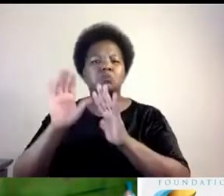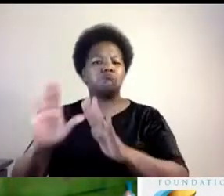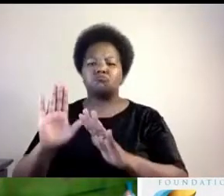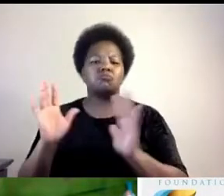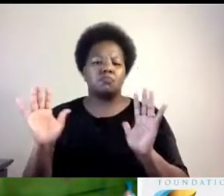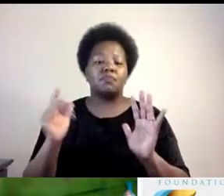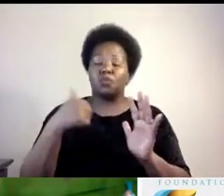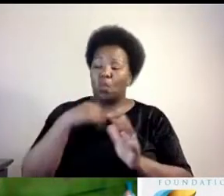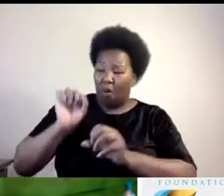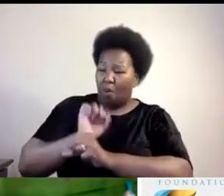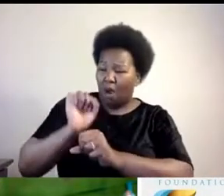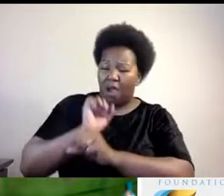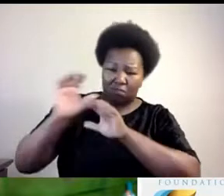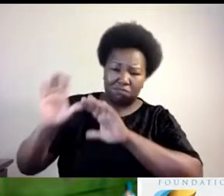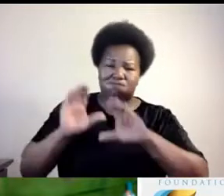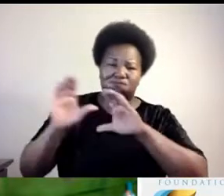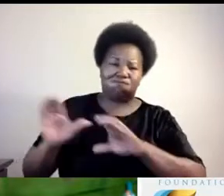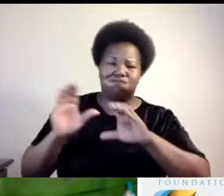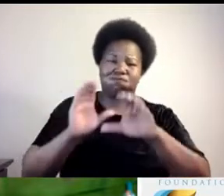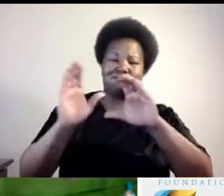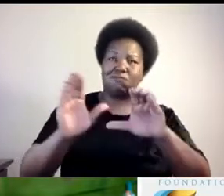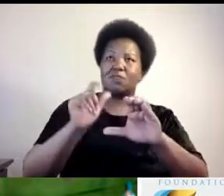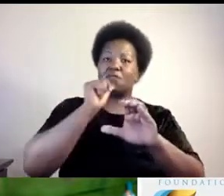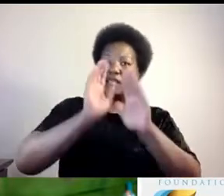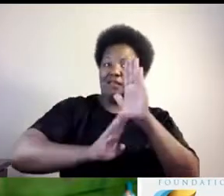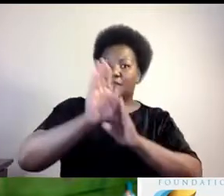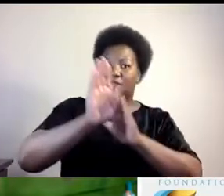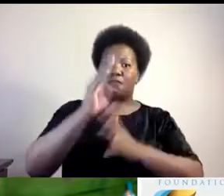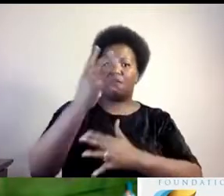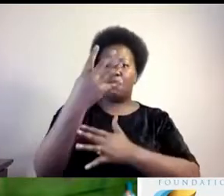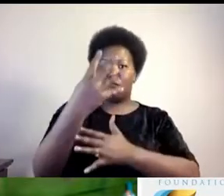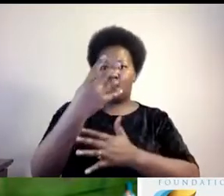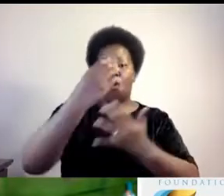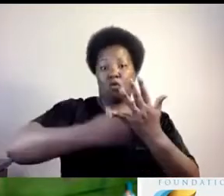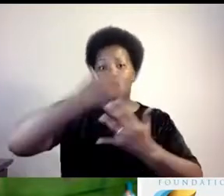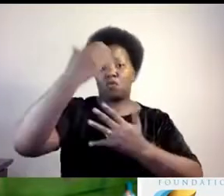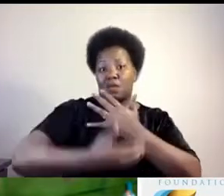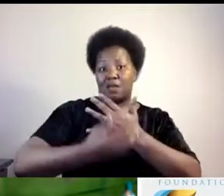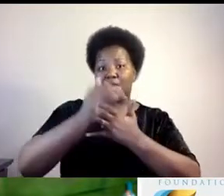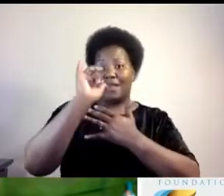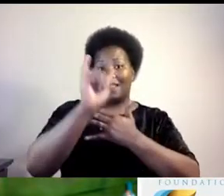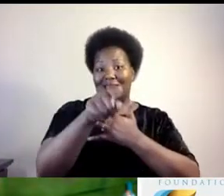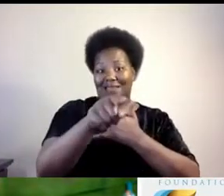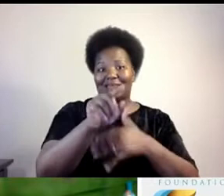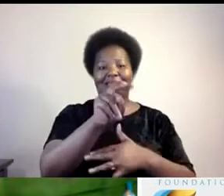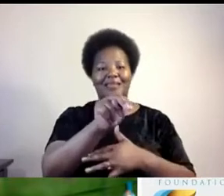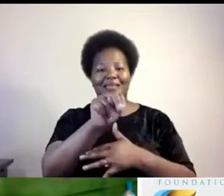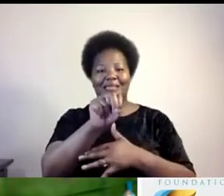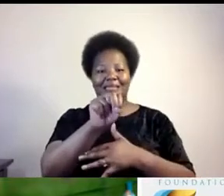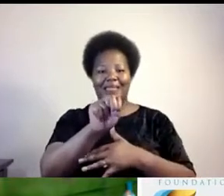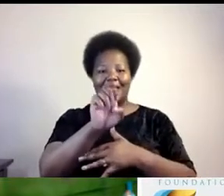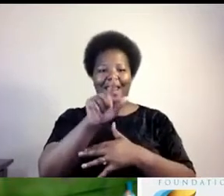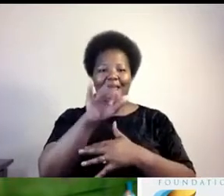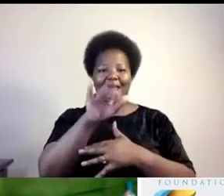on developing a full curriculum for this Nexus model,